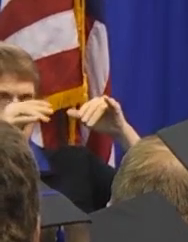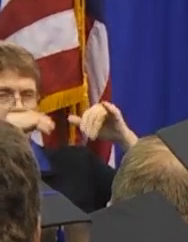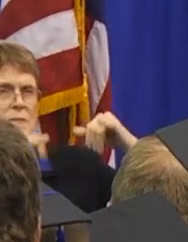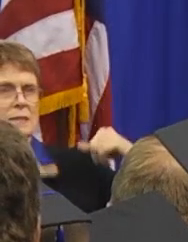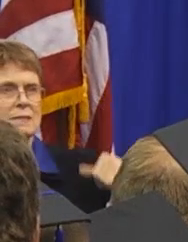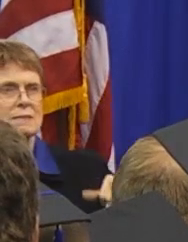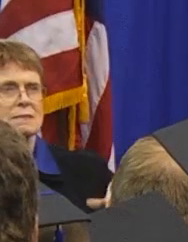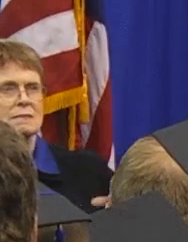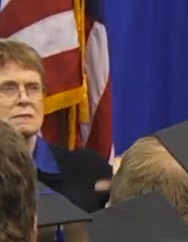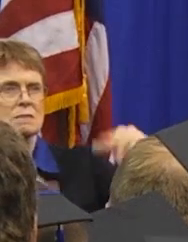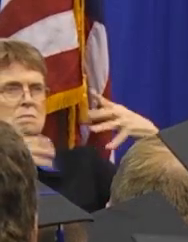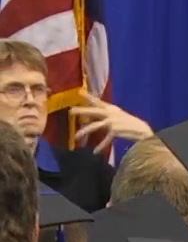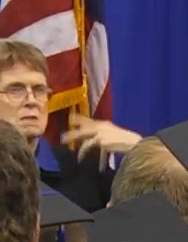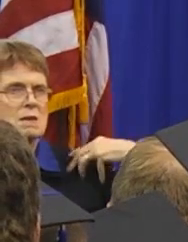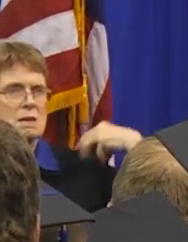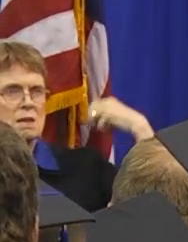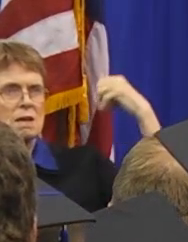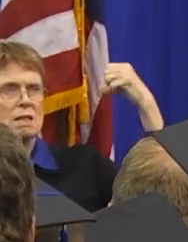watched were so